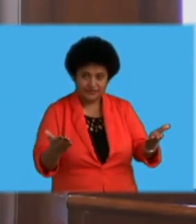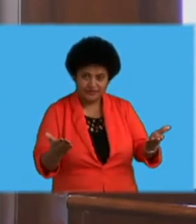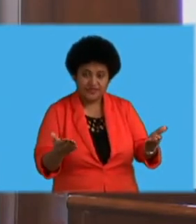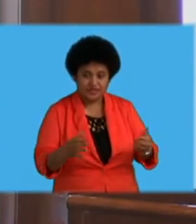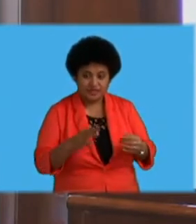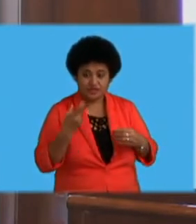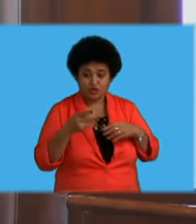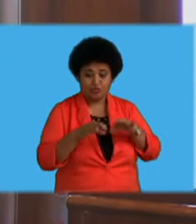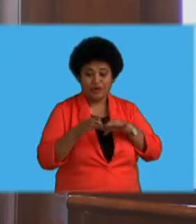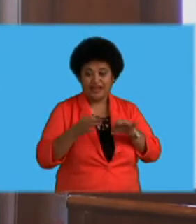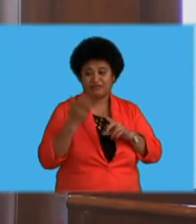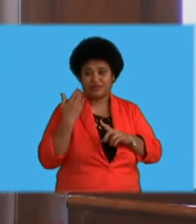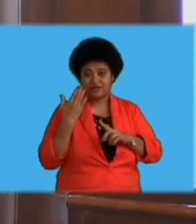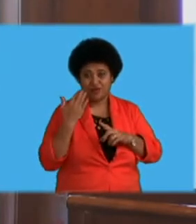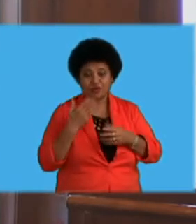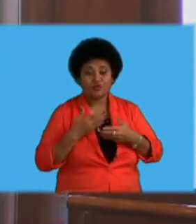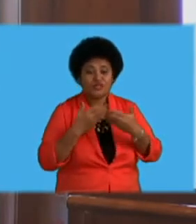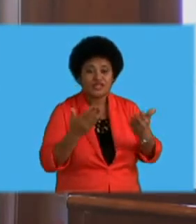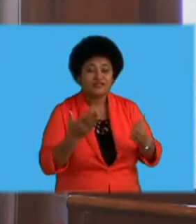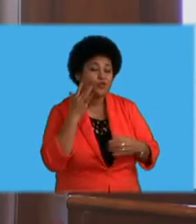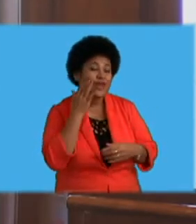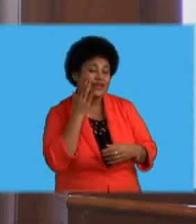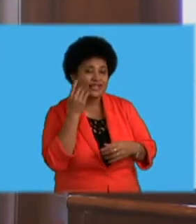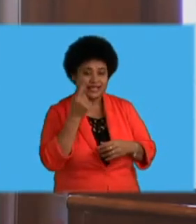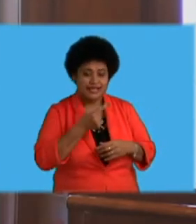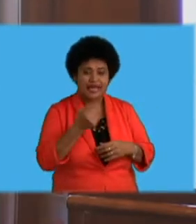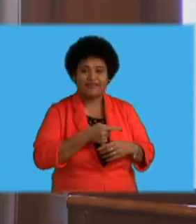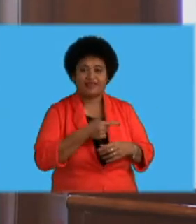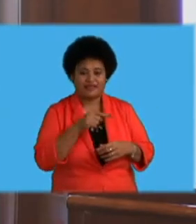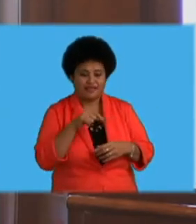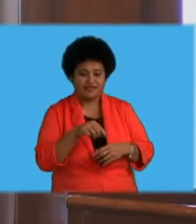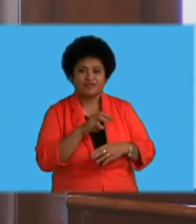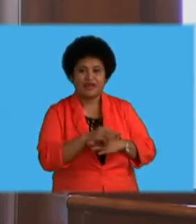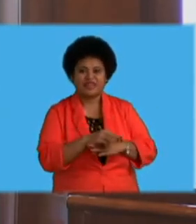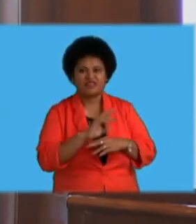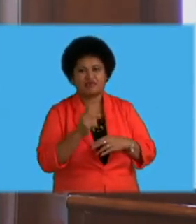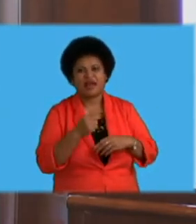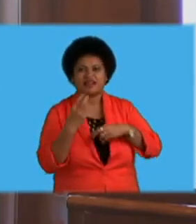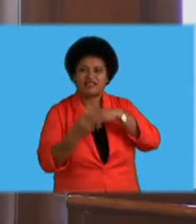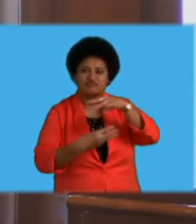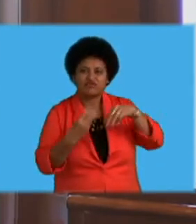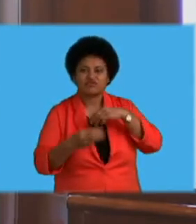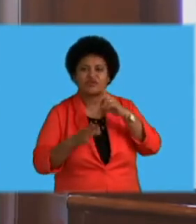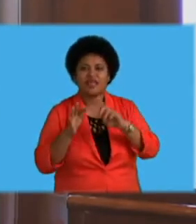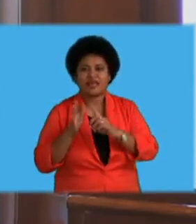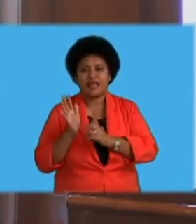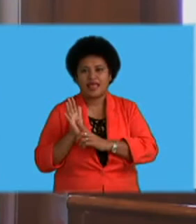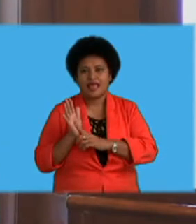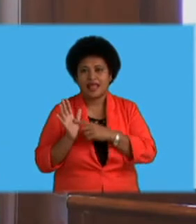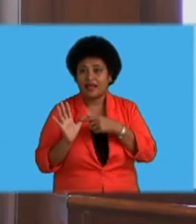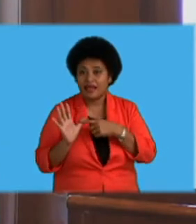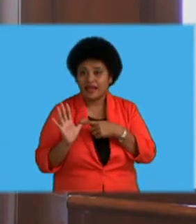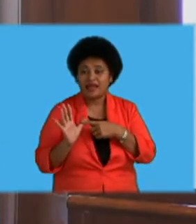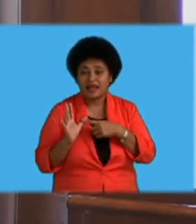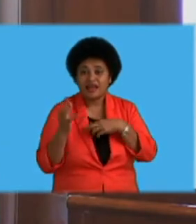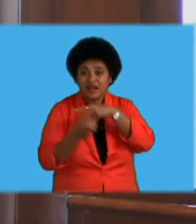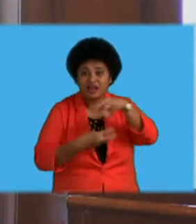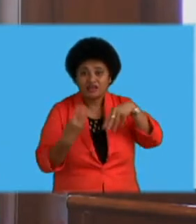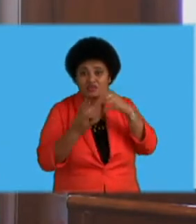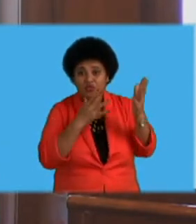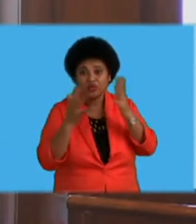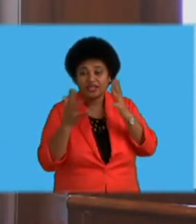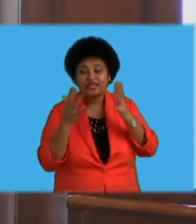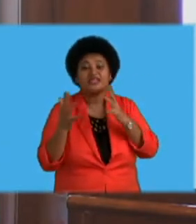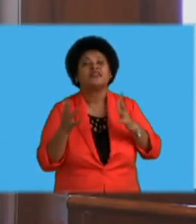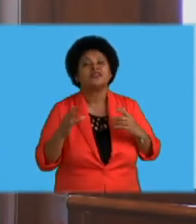to be distributed to their holders on the 11th of this month as well, but due to Tropical Cyclone Ella, this did not eventuate, but will be handed out in